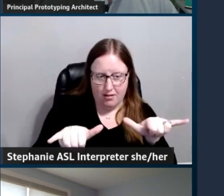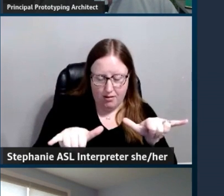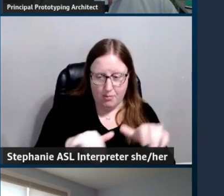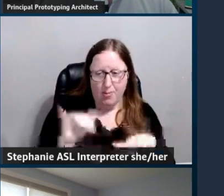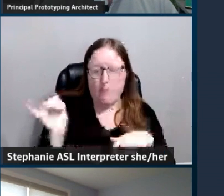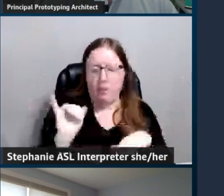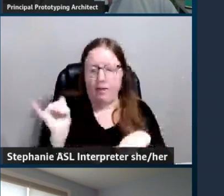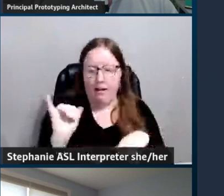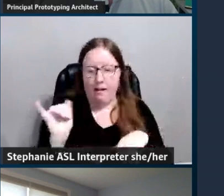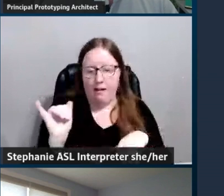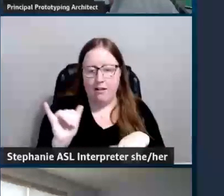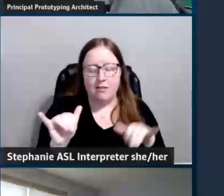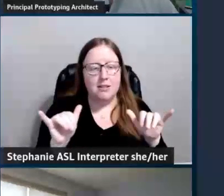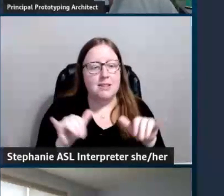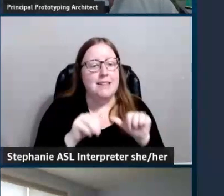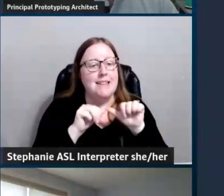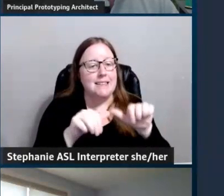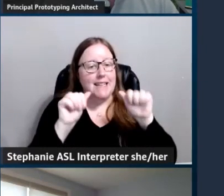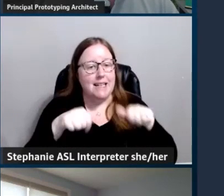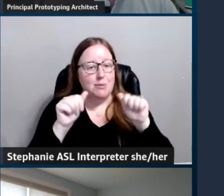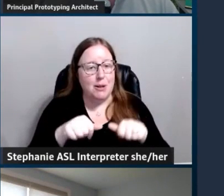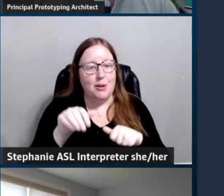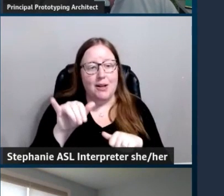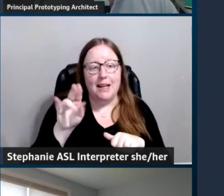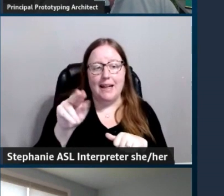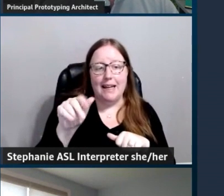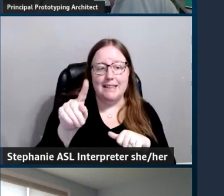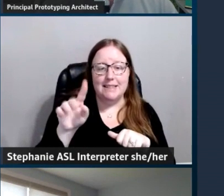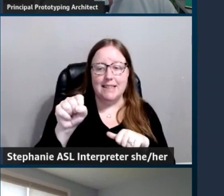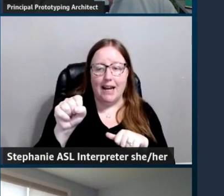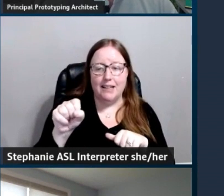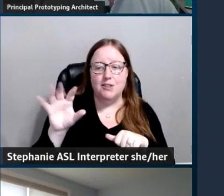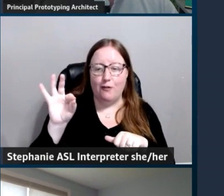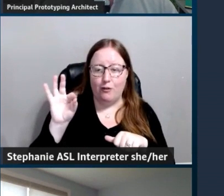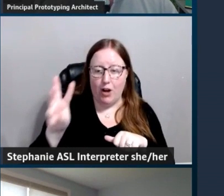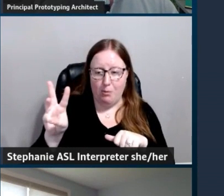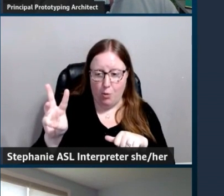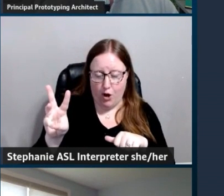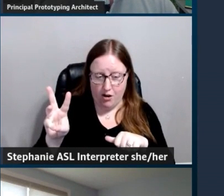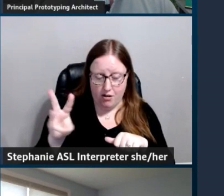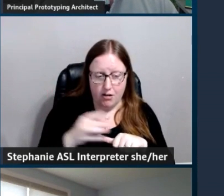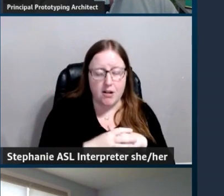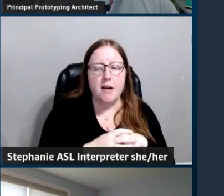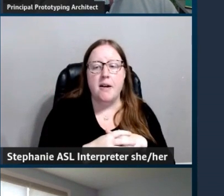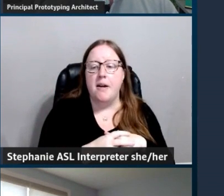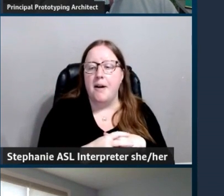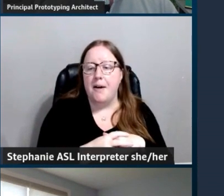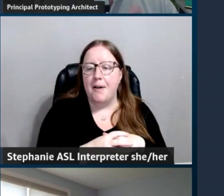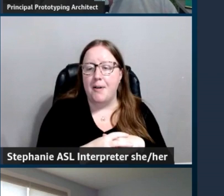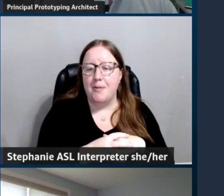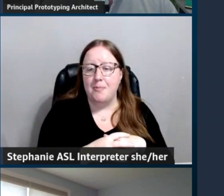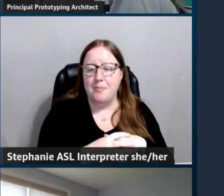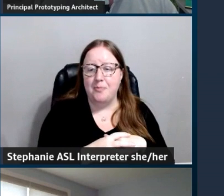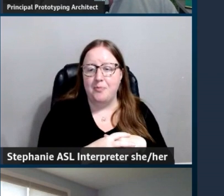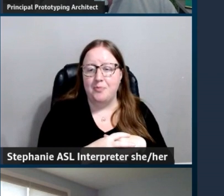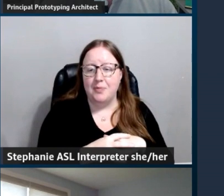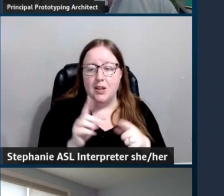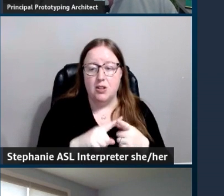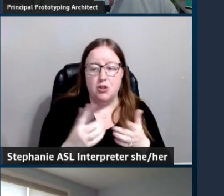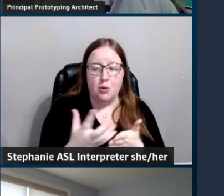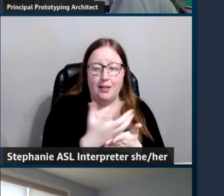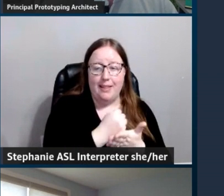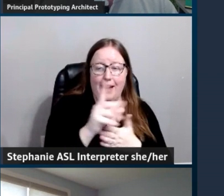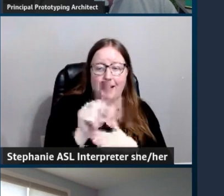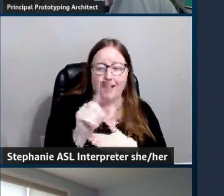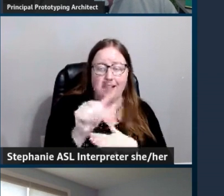the Sustainability Insights framework, by the way, shout out, to collect this data and automate